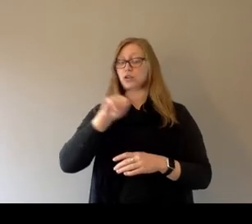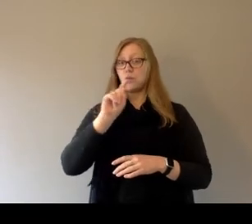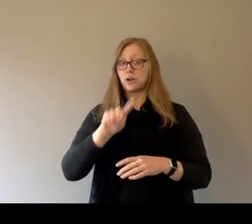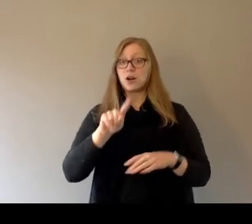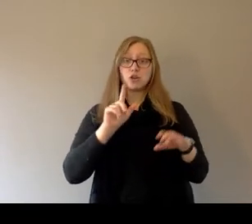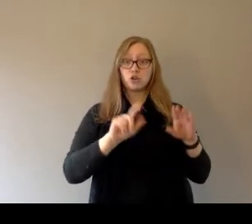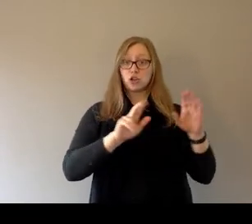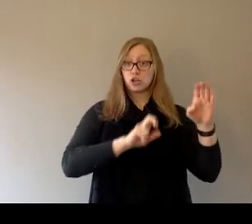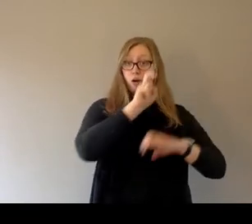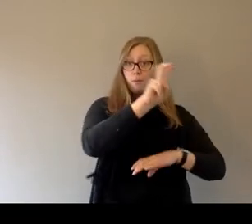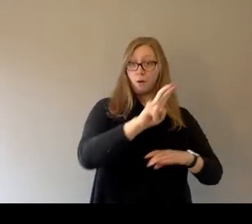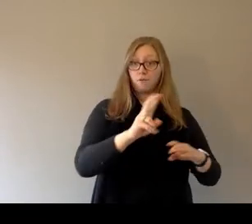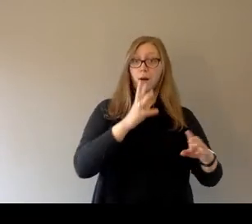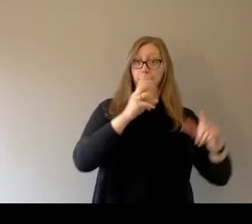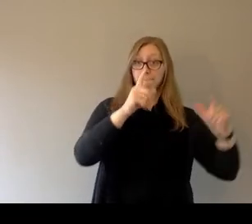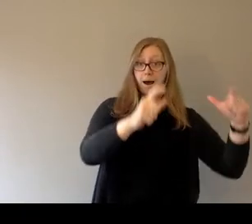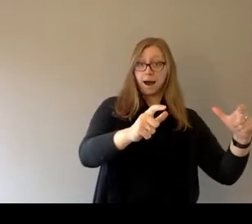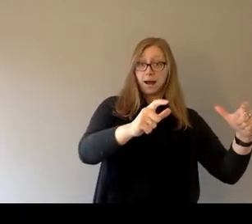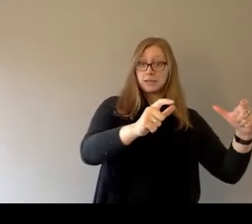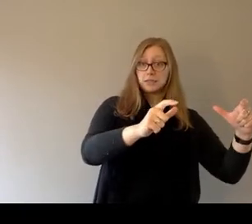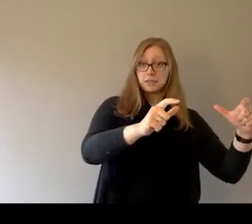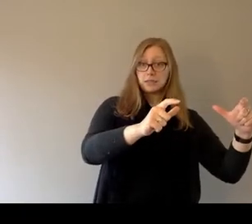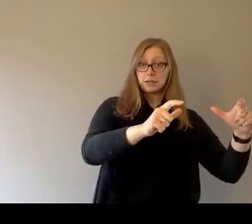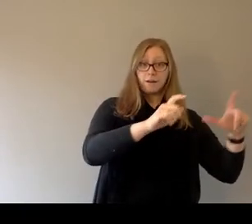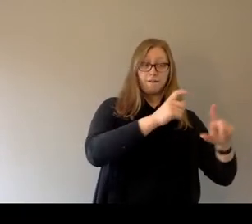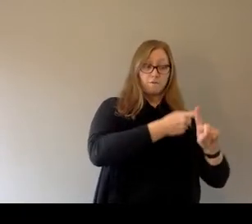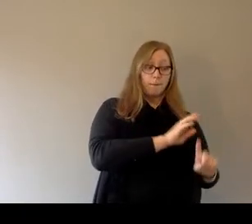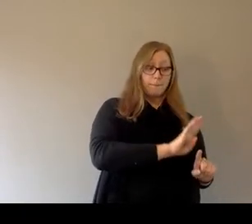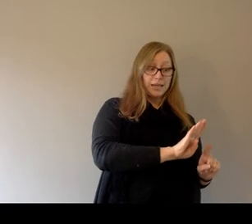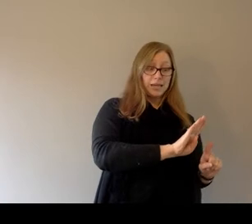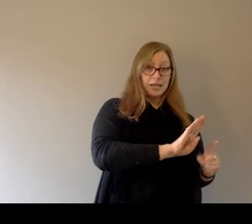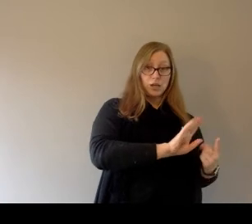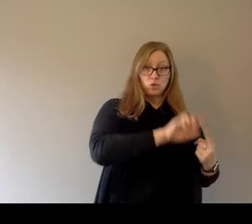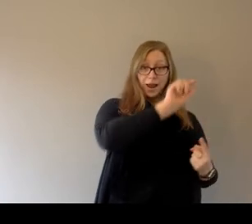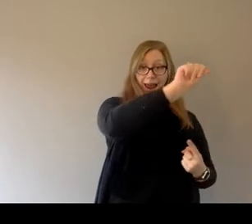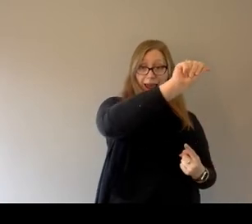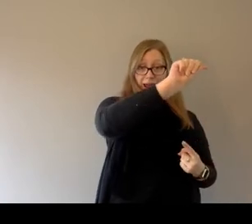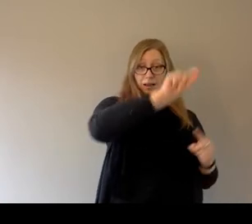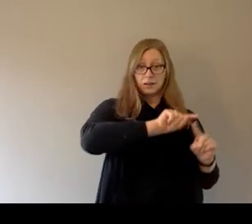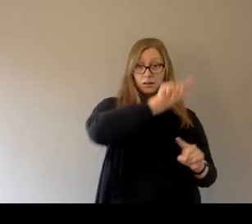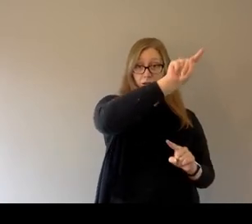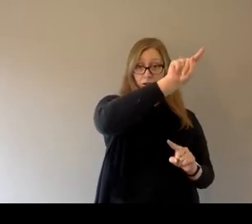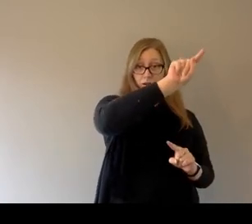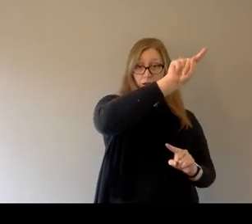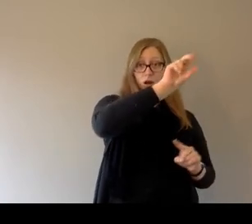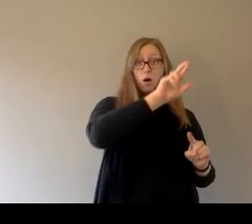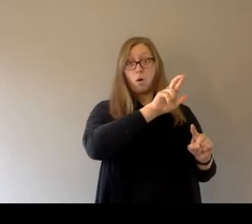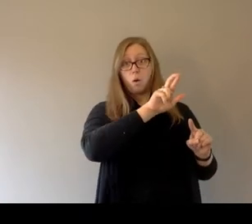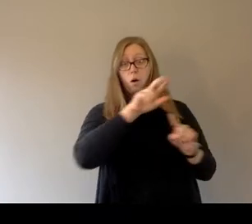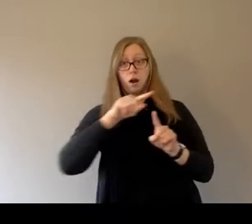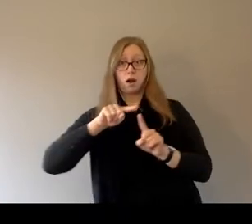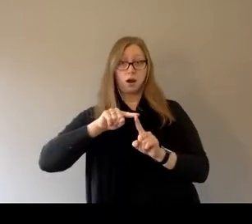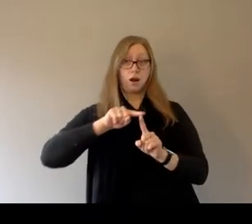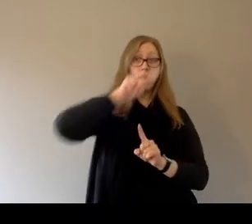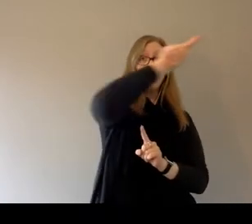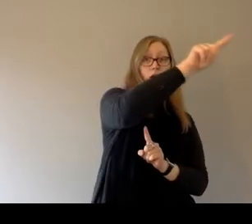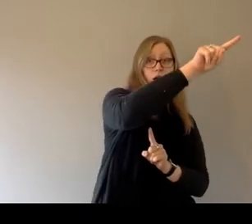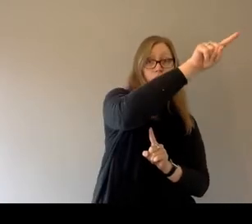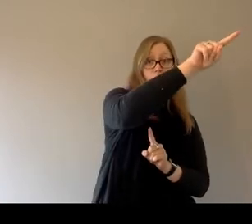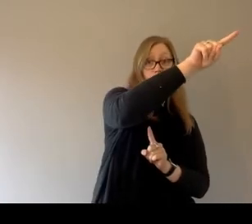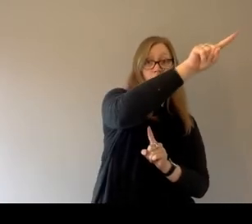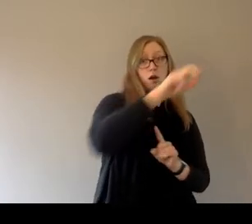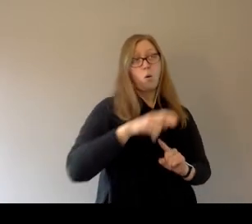way? Or could she jump over the pond um, this way or this way? I